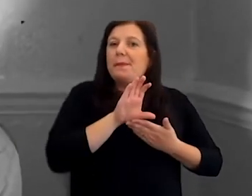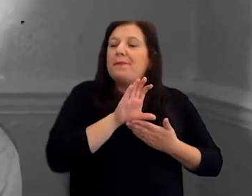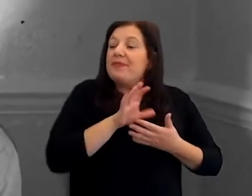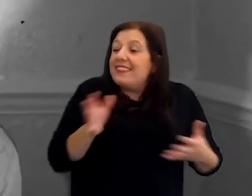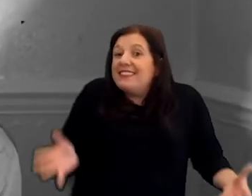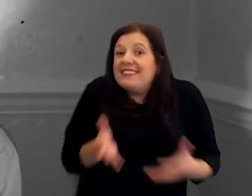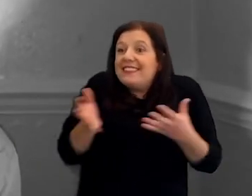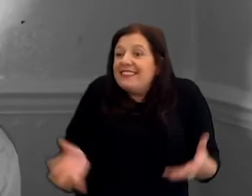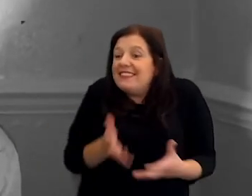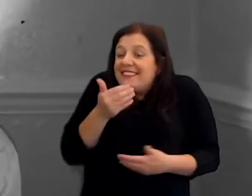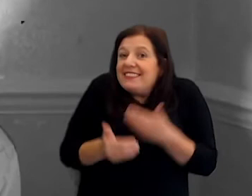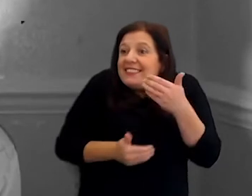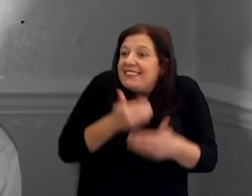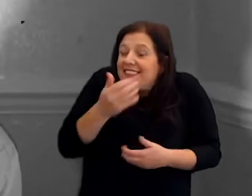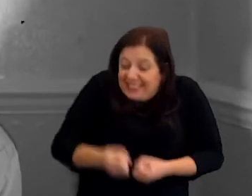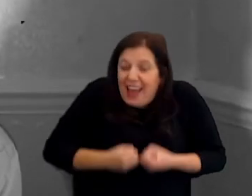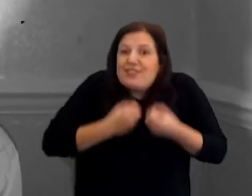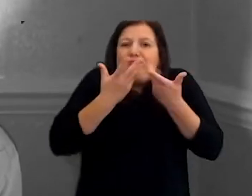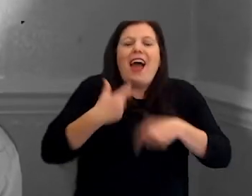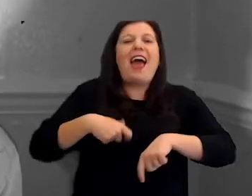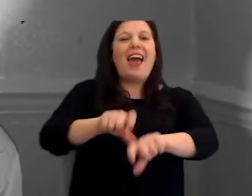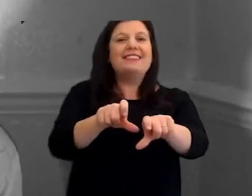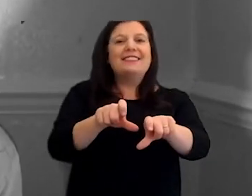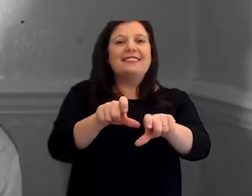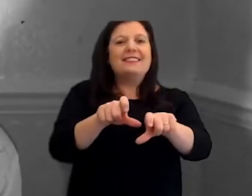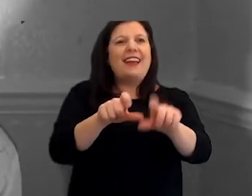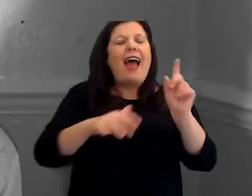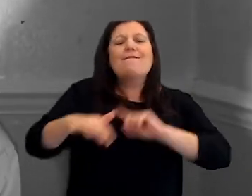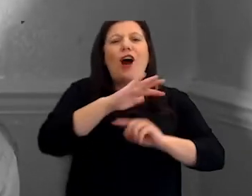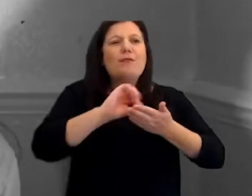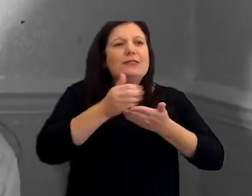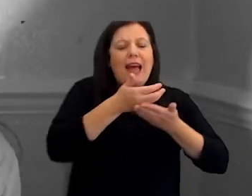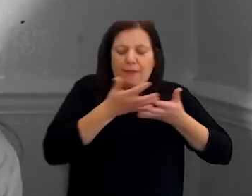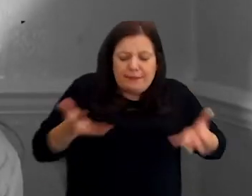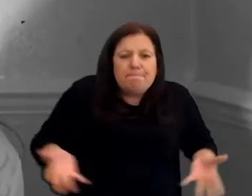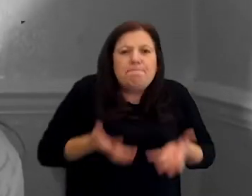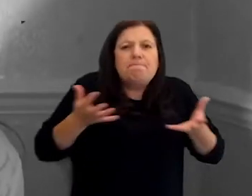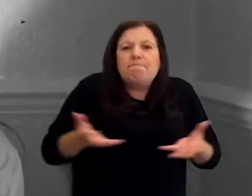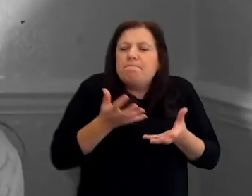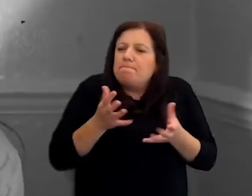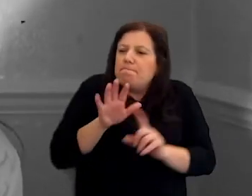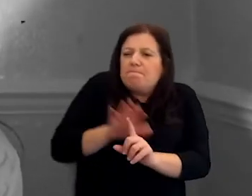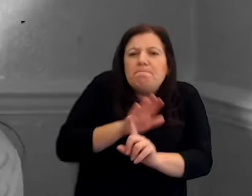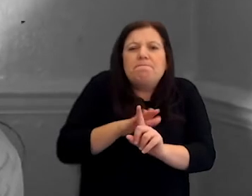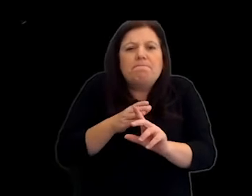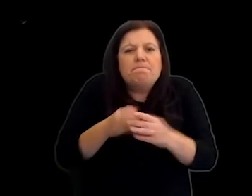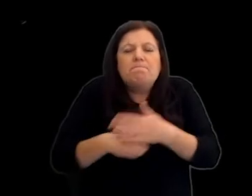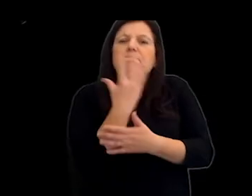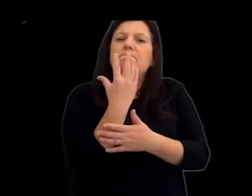members to find their voices in the safe and nurturing environment of